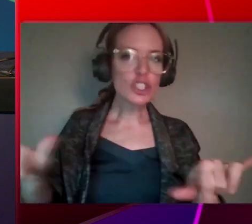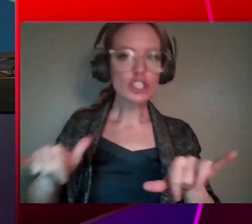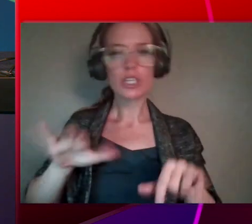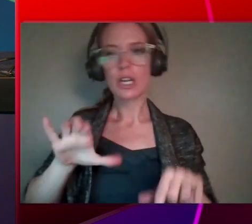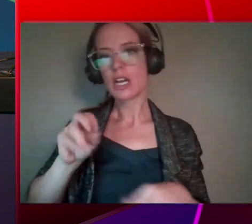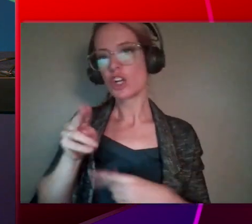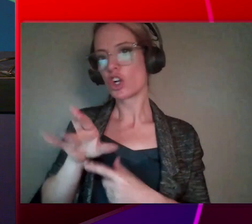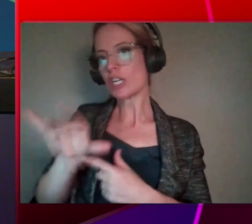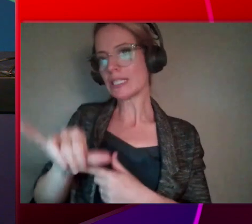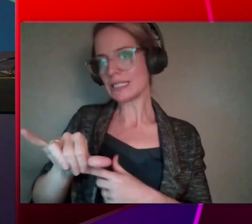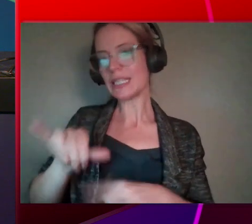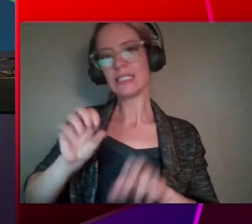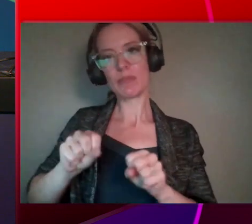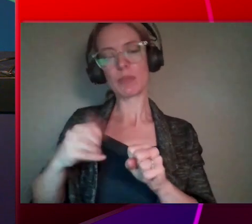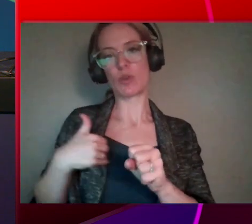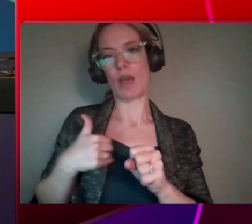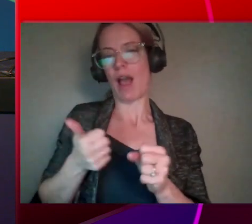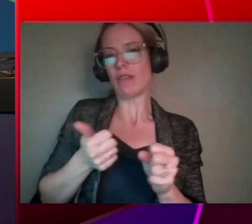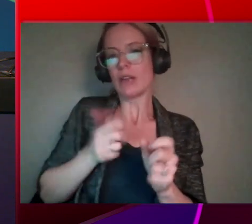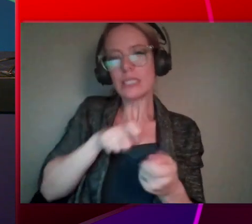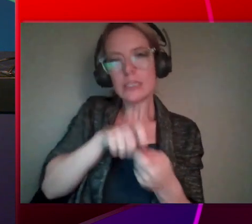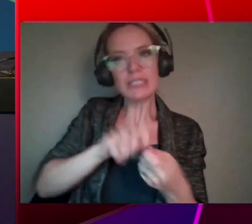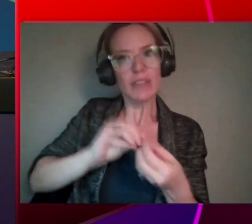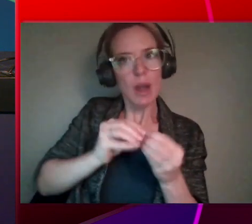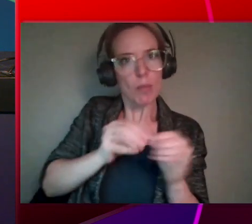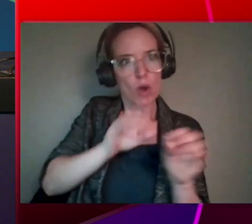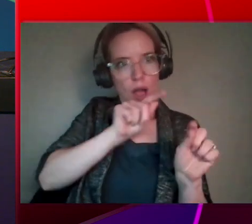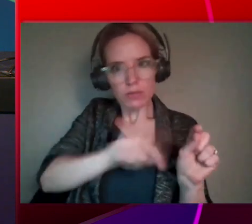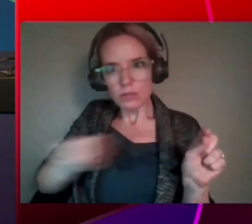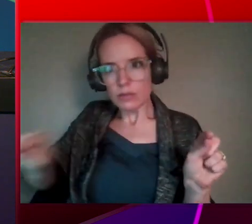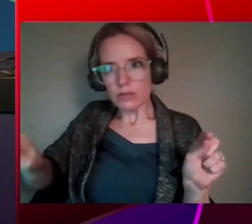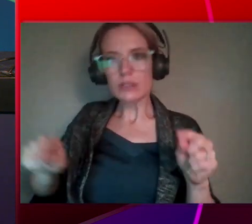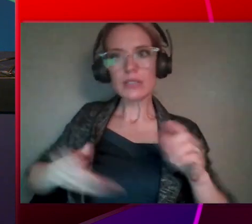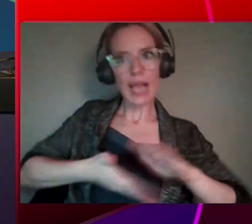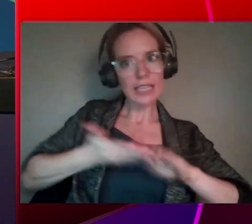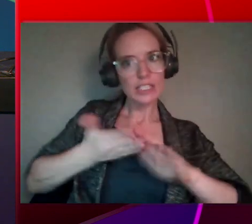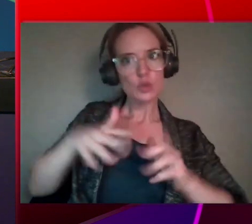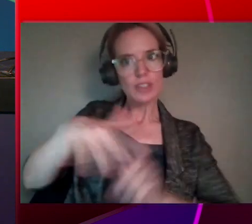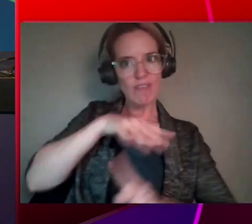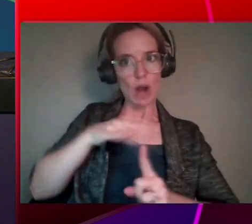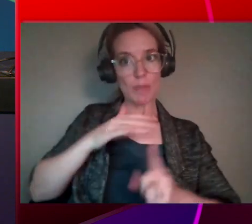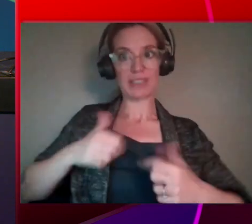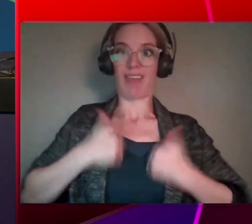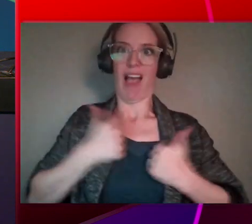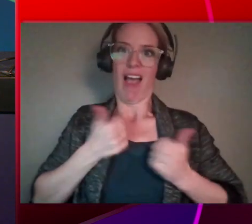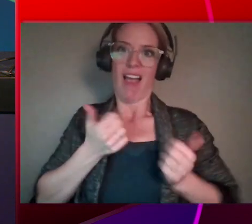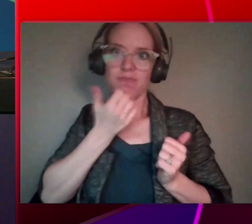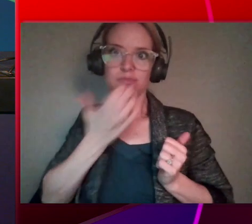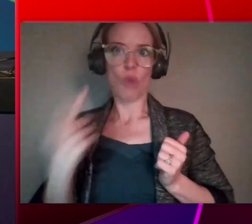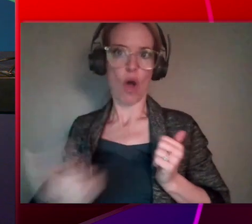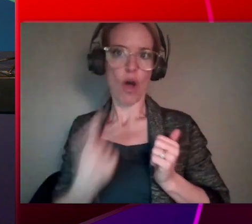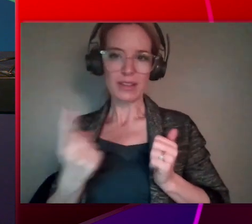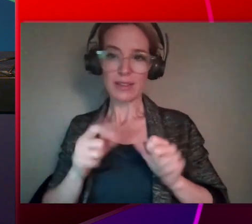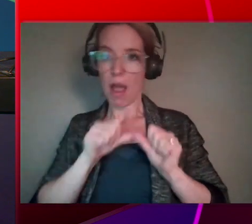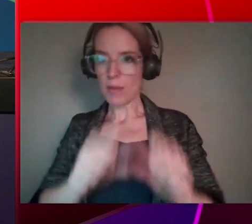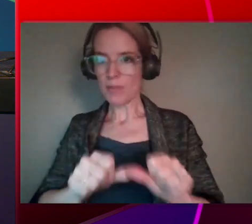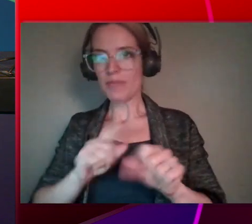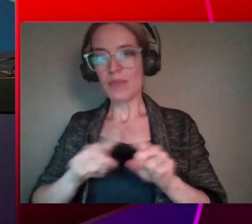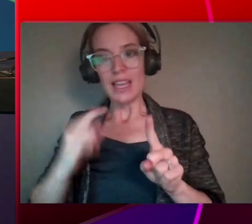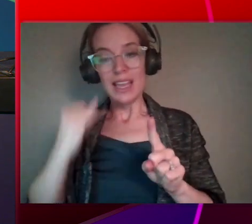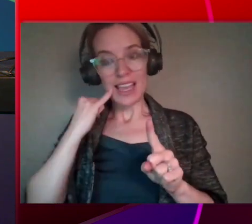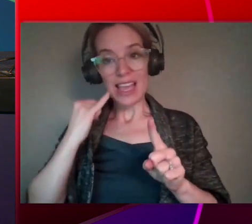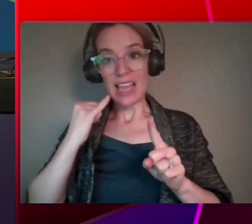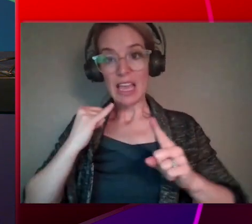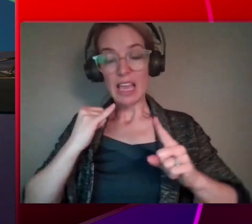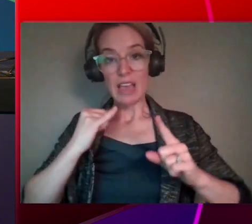of function execution environments alive all the time. But as you say, if they have to spill up over the